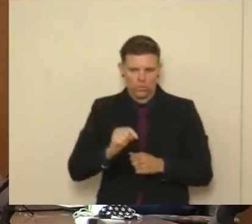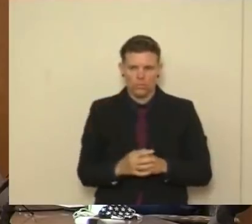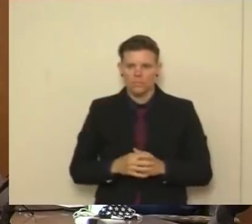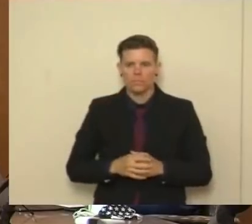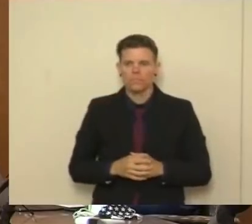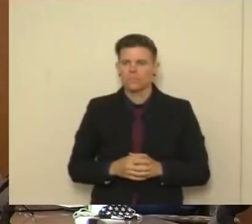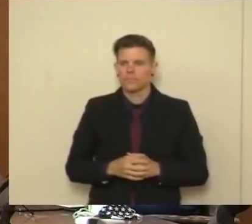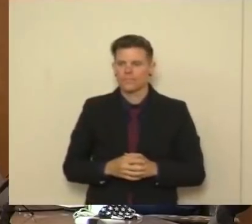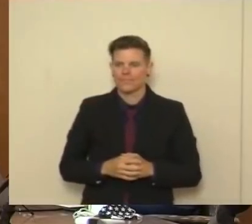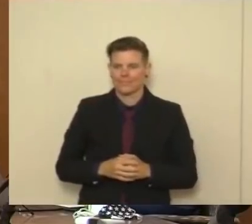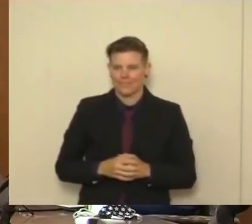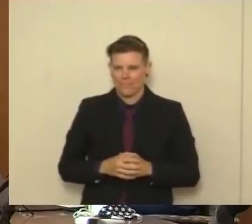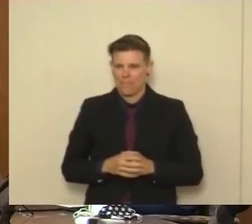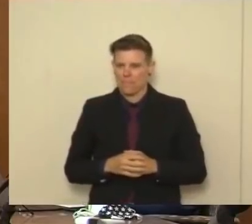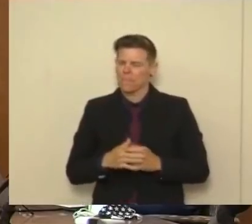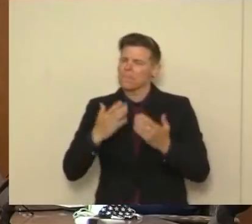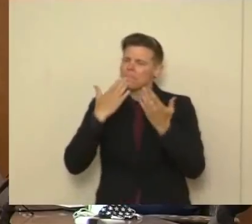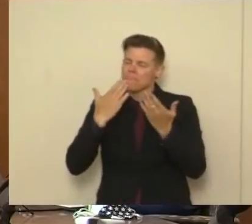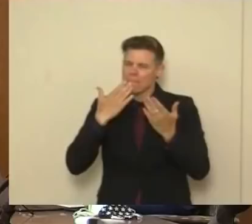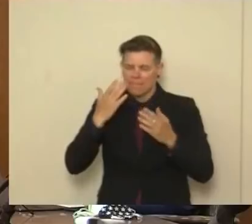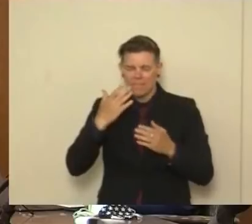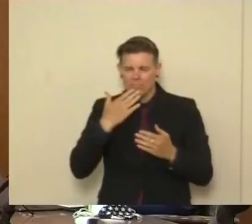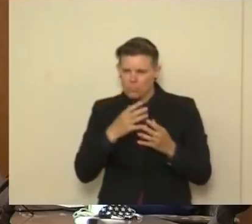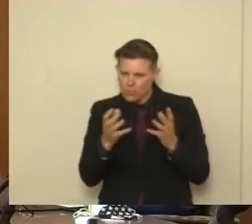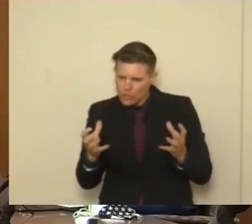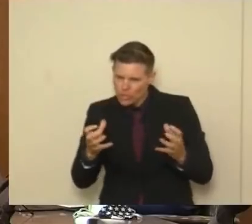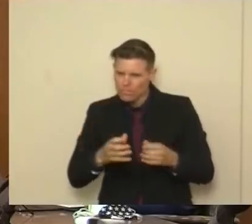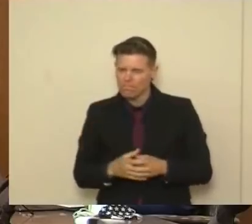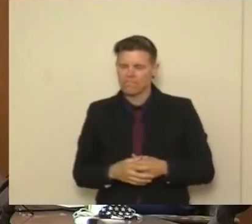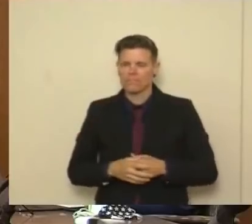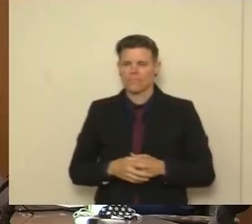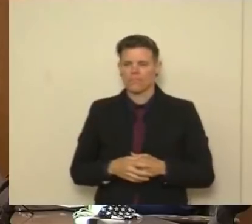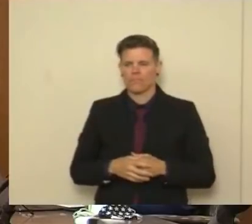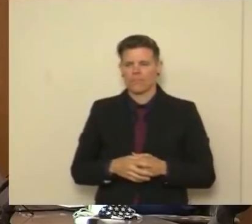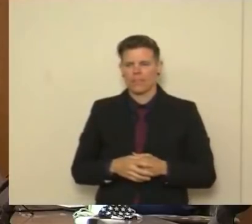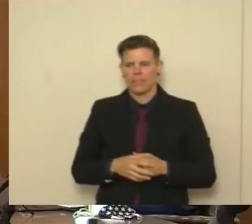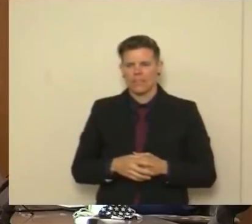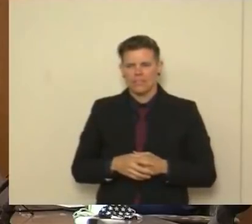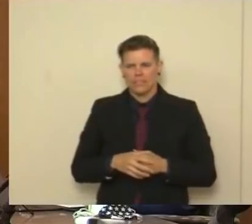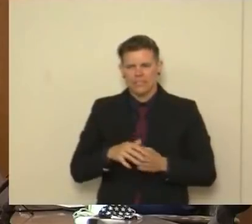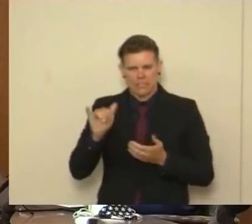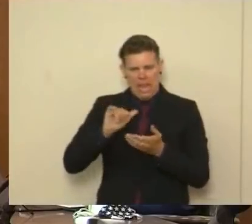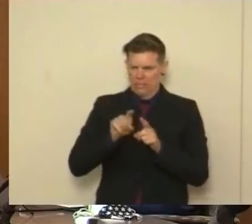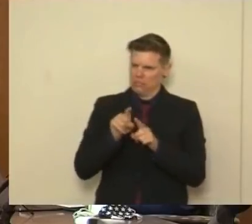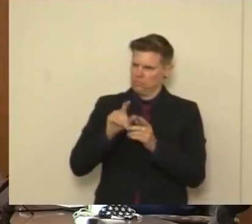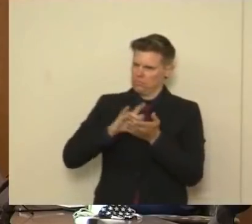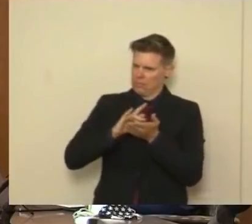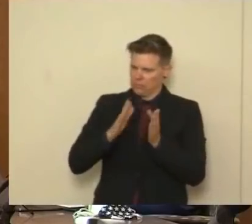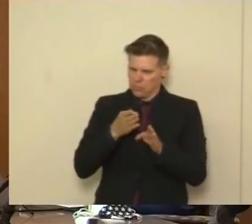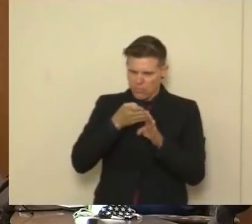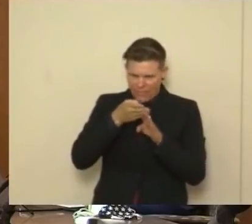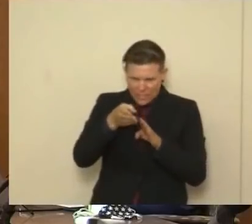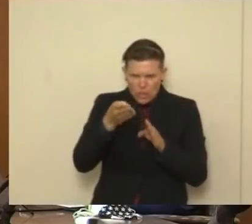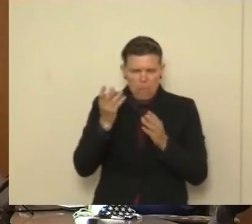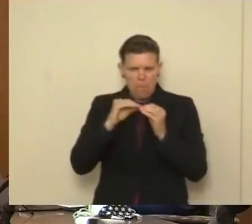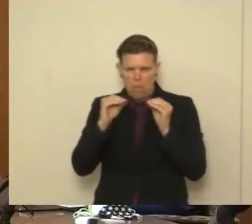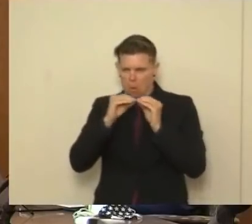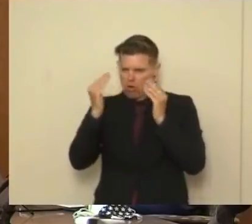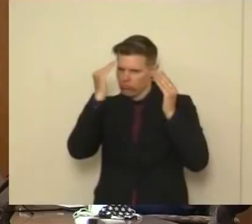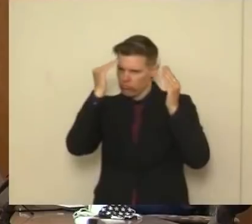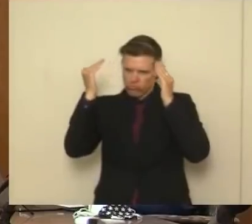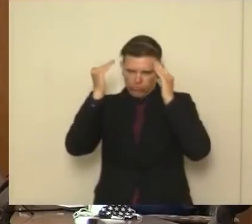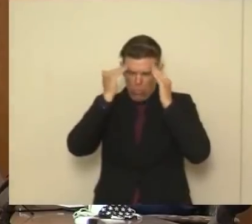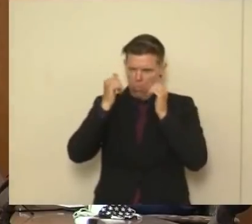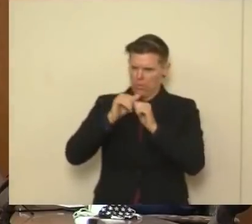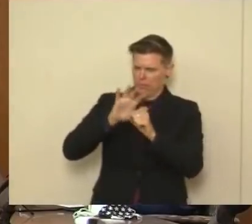Hi, thank you very much. As medical professionals become more familiar with treating COVID-19,